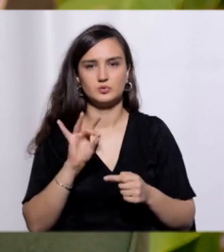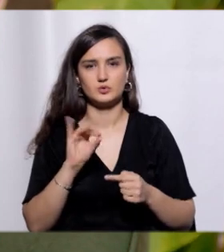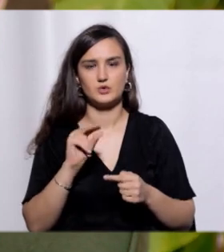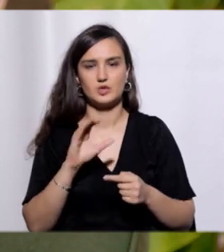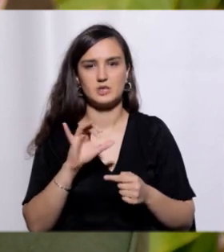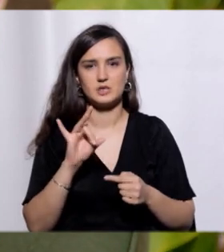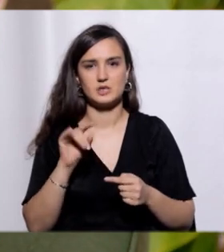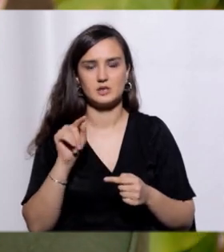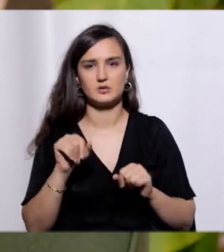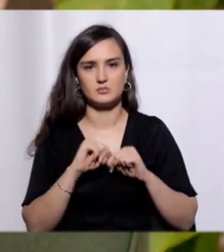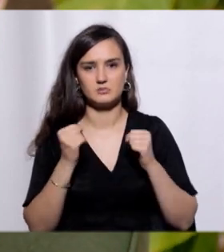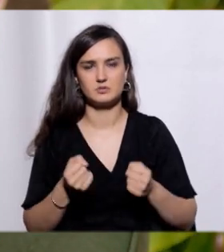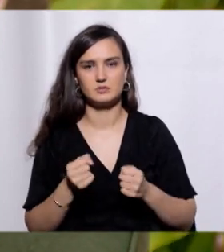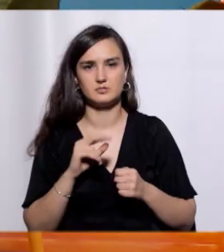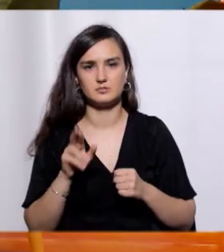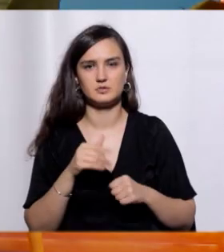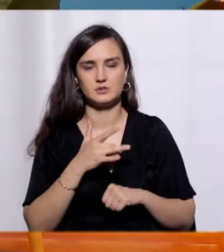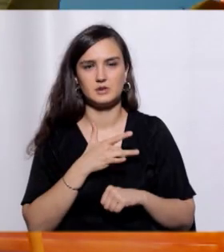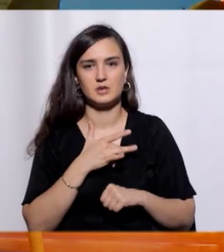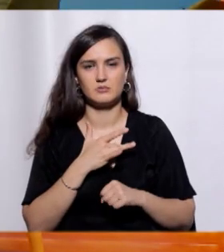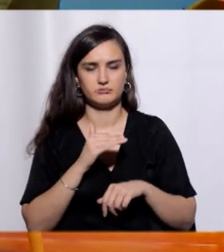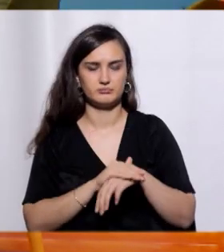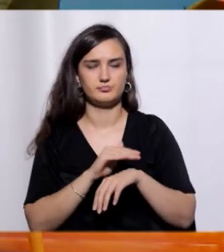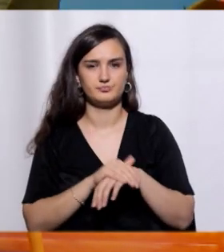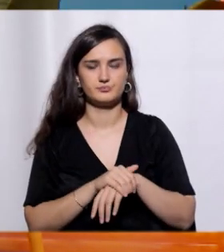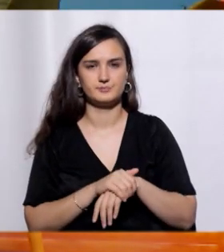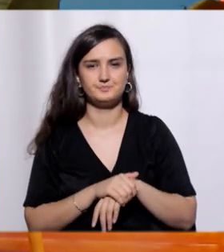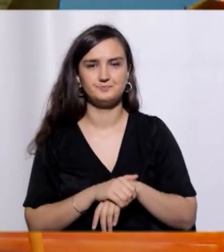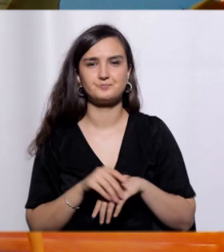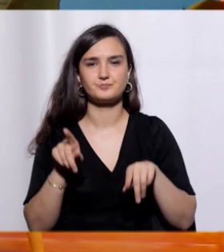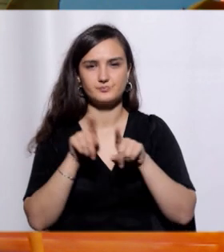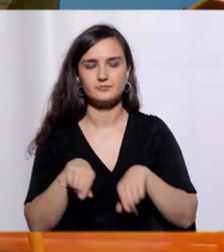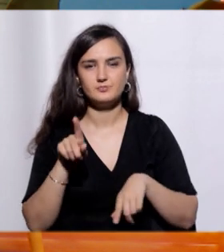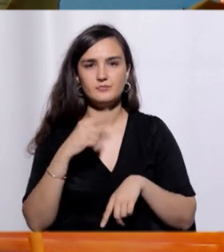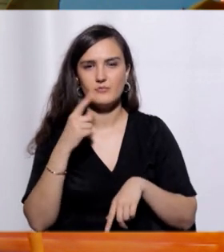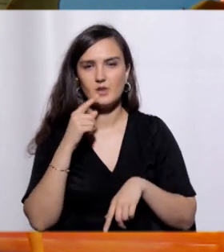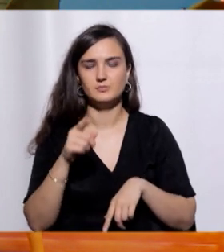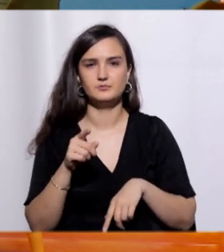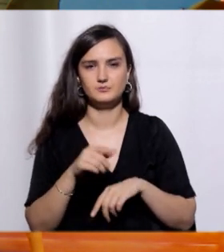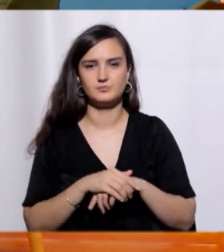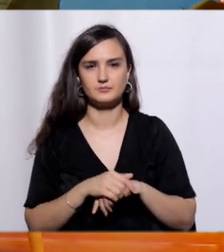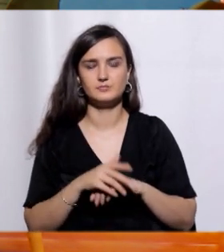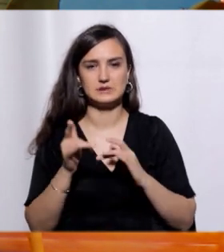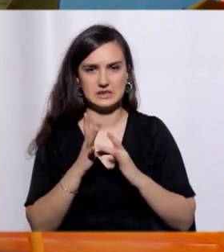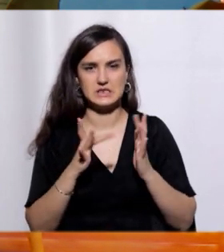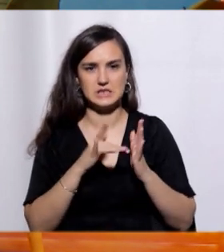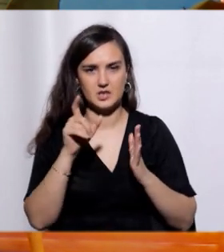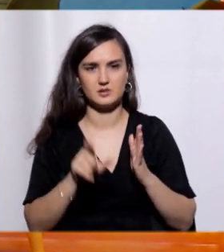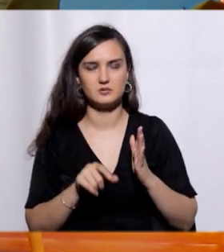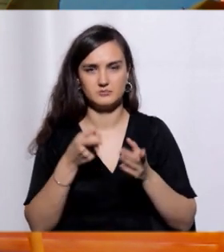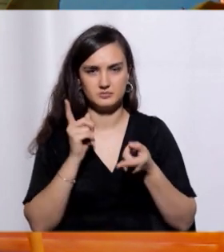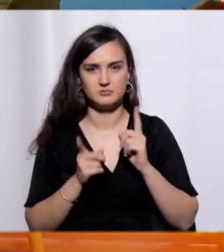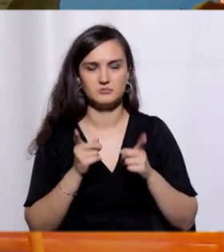Rochester, cold and hard-hearted. Although he claims that he's a devout Christian, he